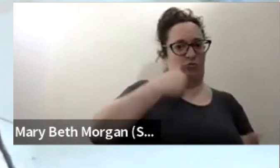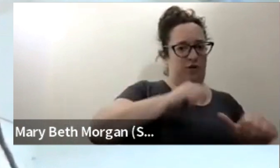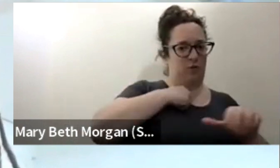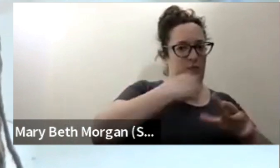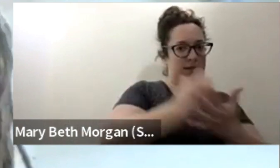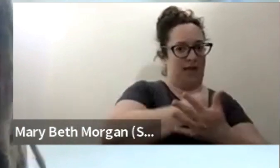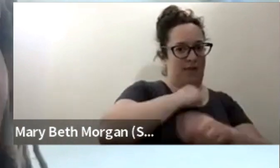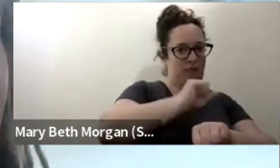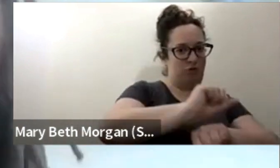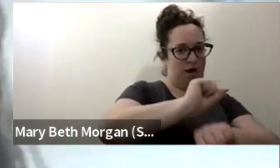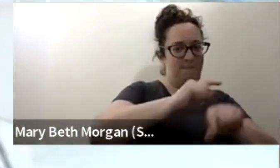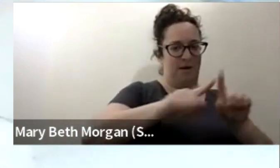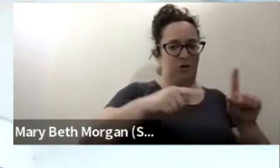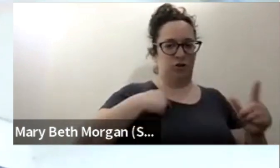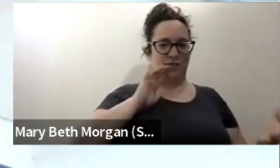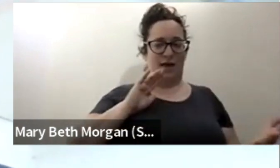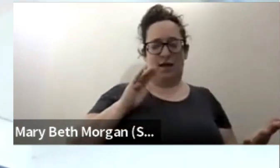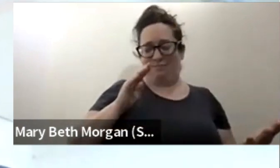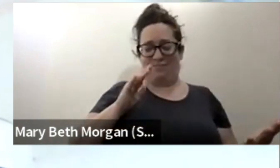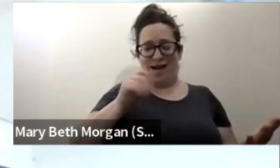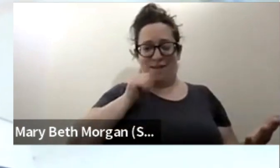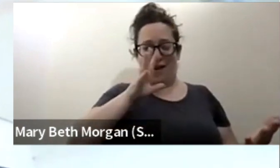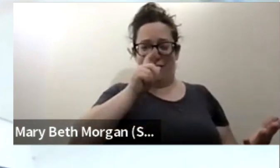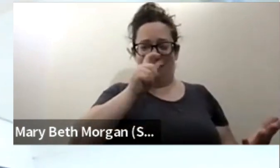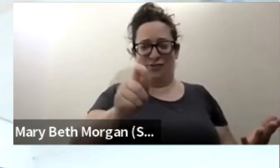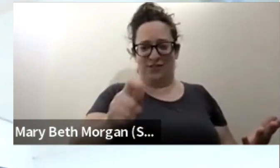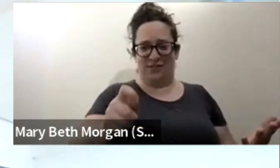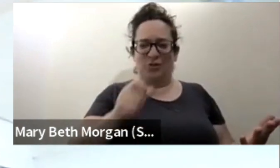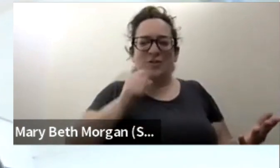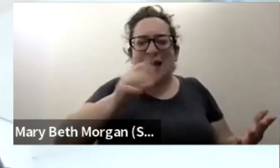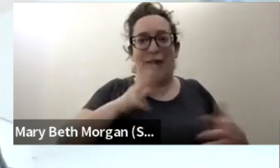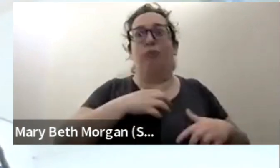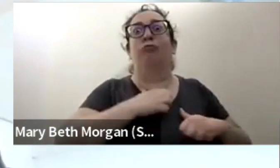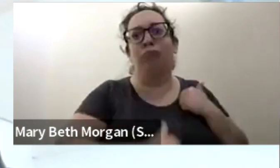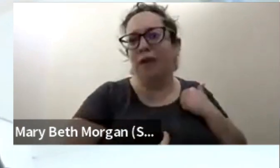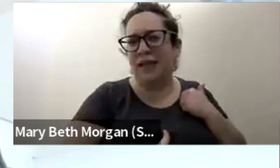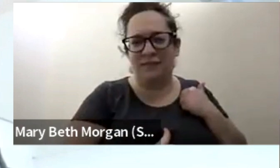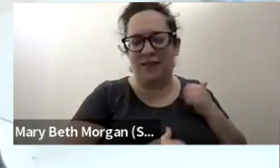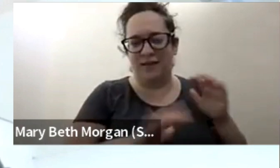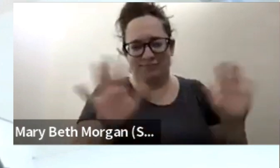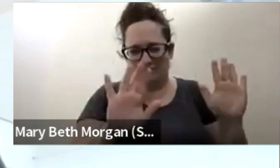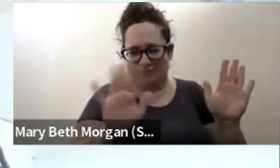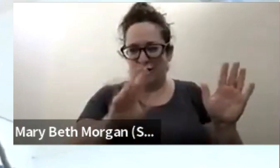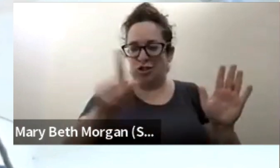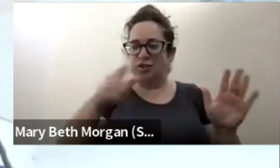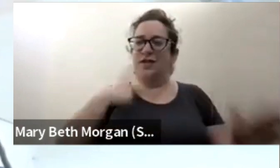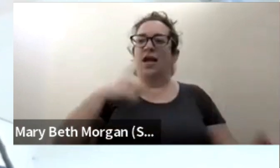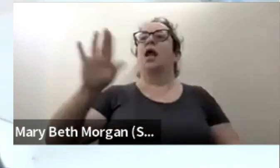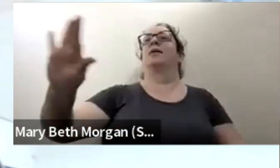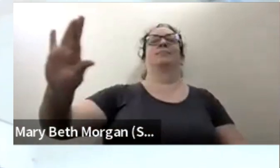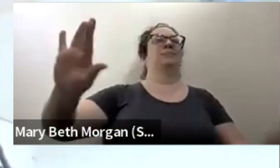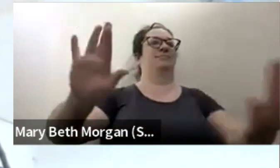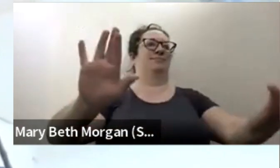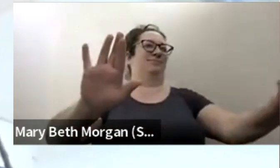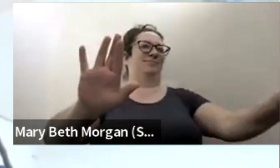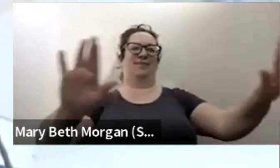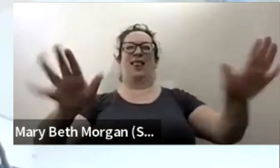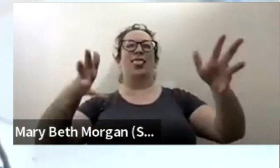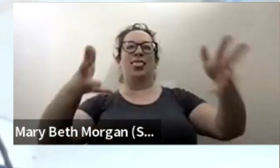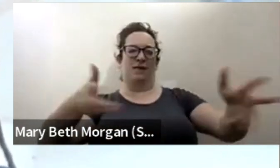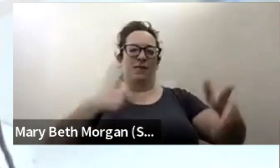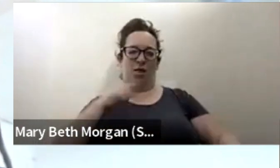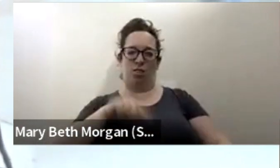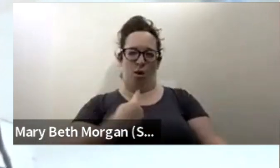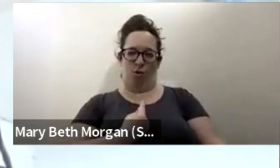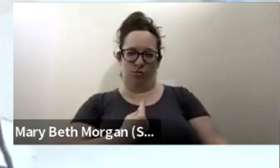mourning. But she seems to be not that much in mourning. She just is not interested in any of the suitors that keep